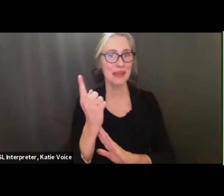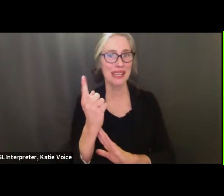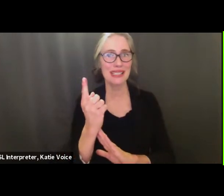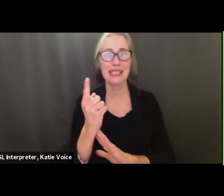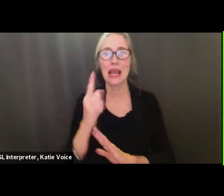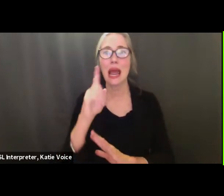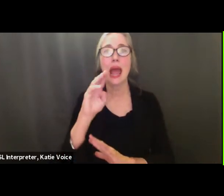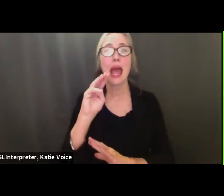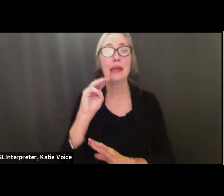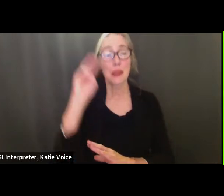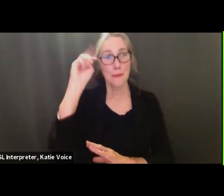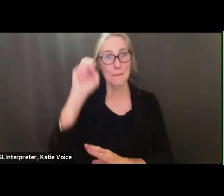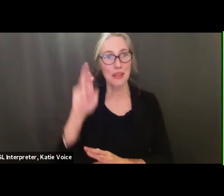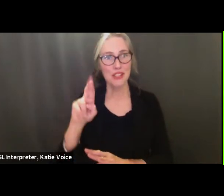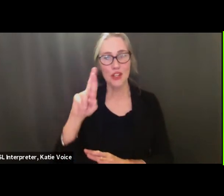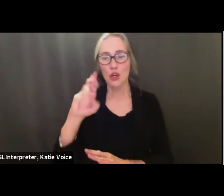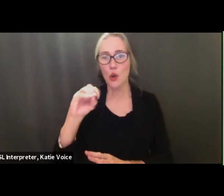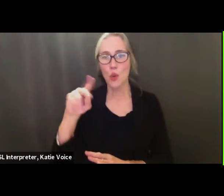please start the clock.